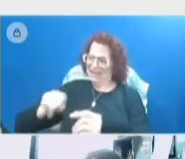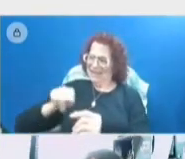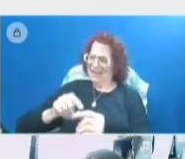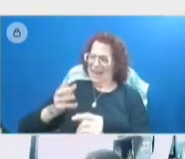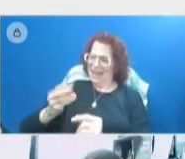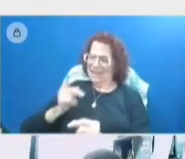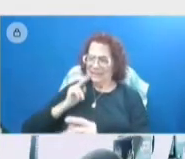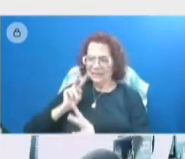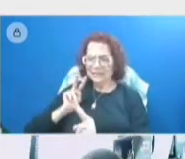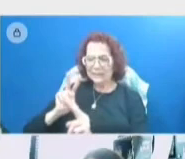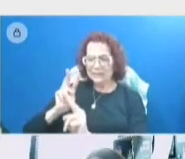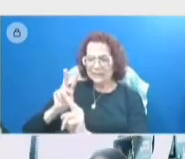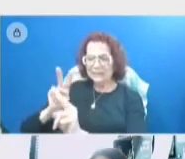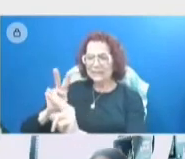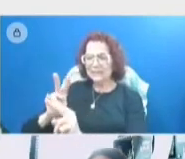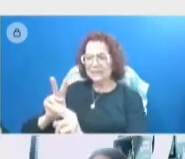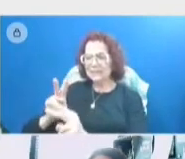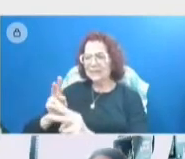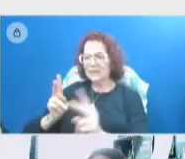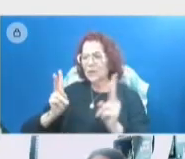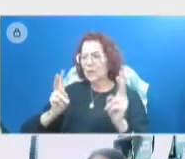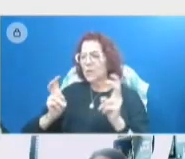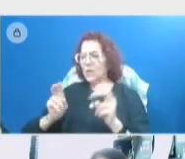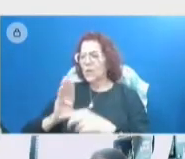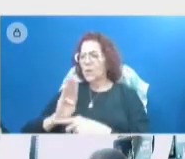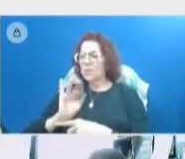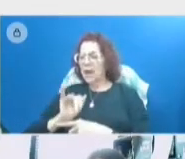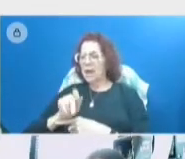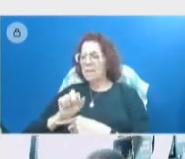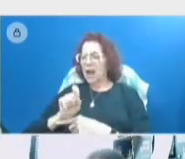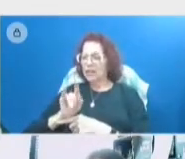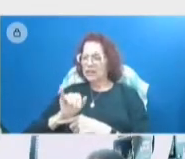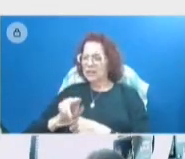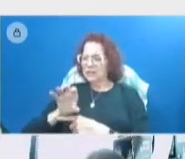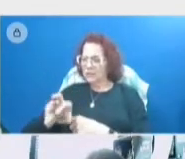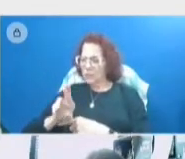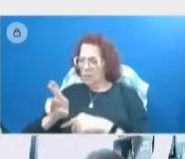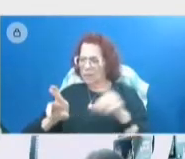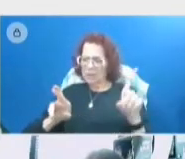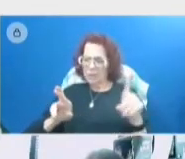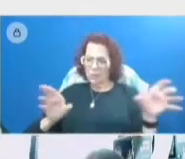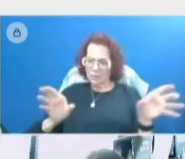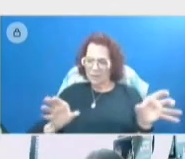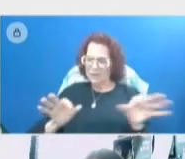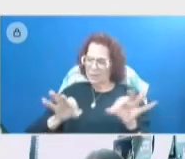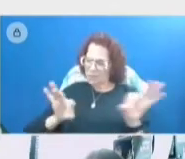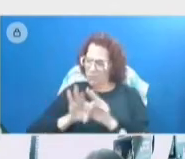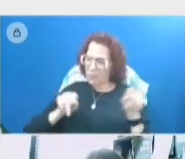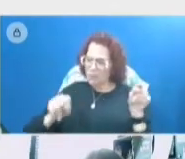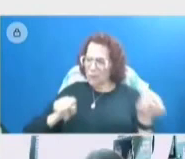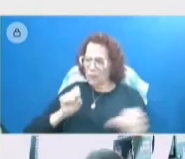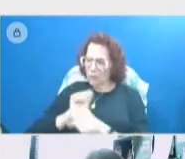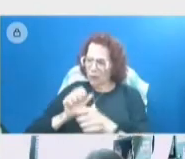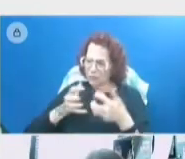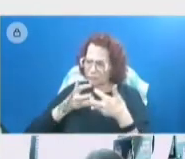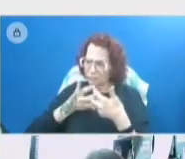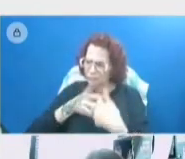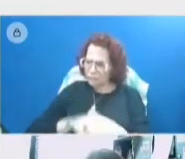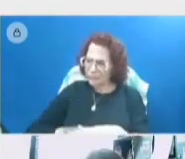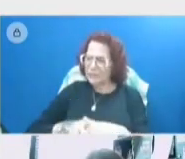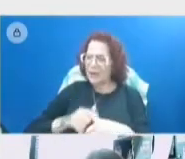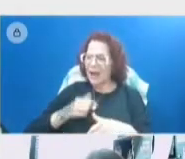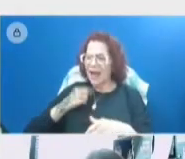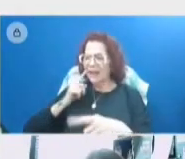I think, Commissioner Yanka has definitely set a good tone for the new Public